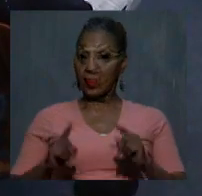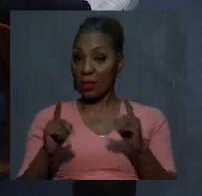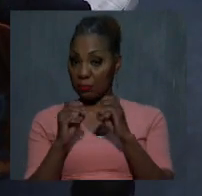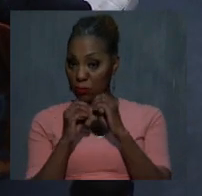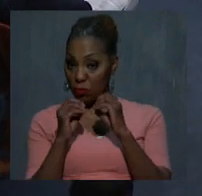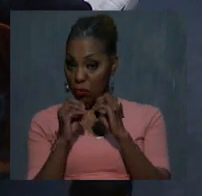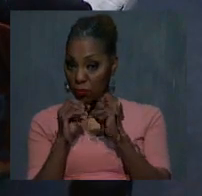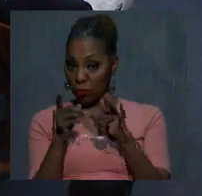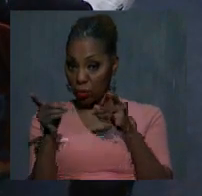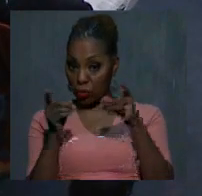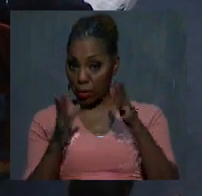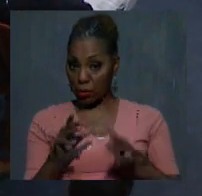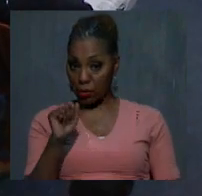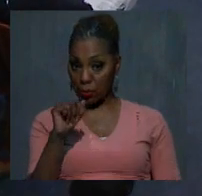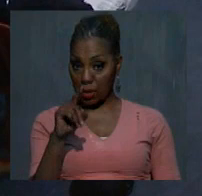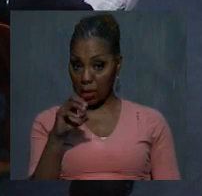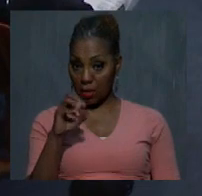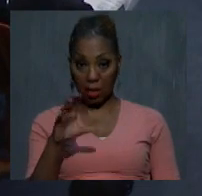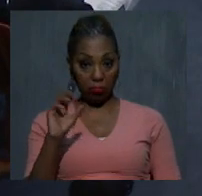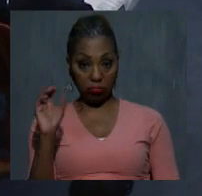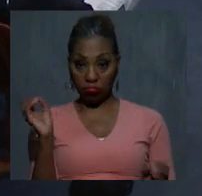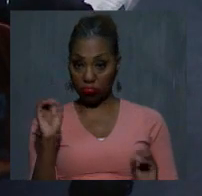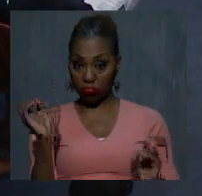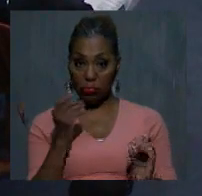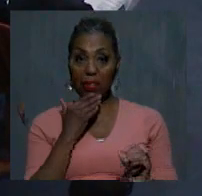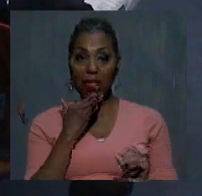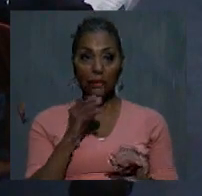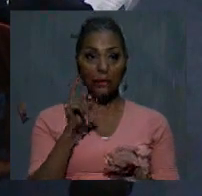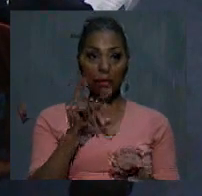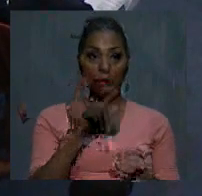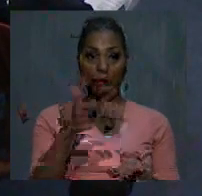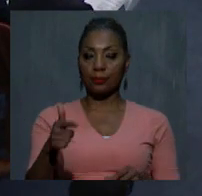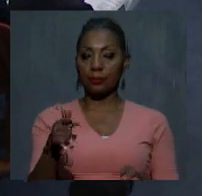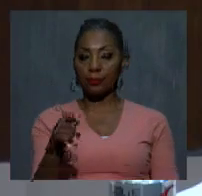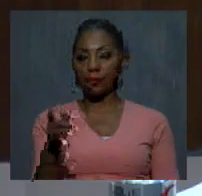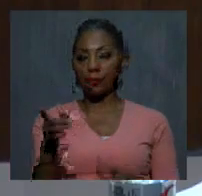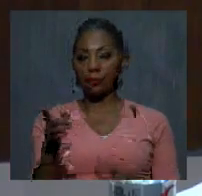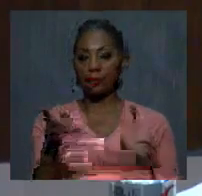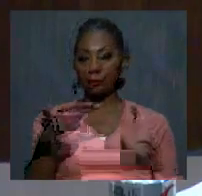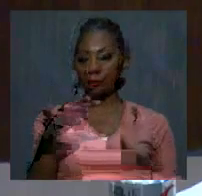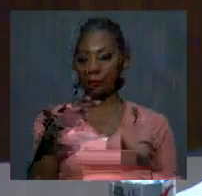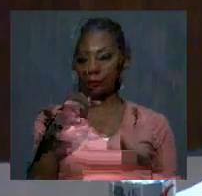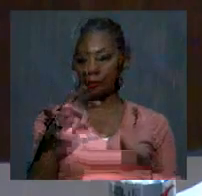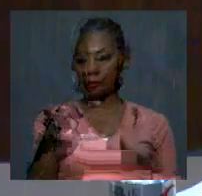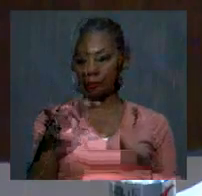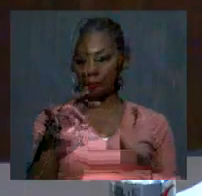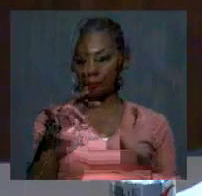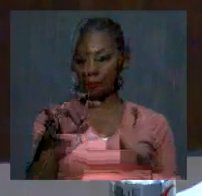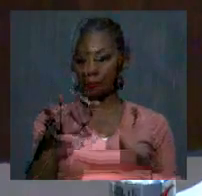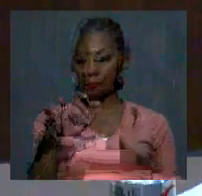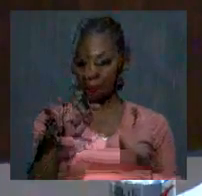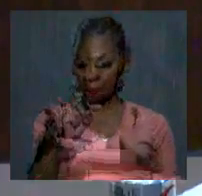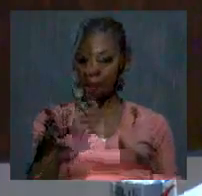Anything else, Director? No. Recognized, please. Concern is